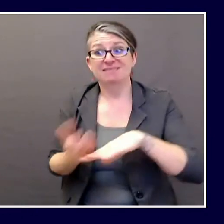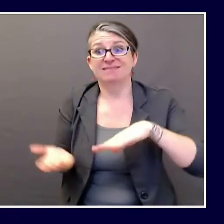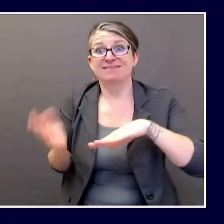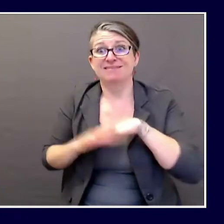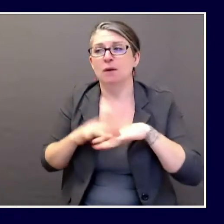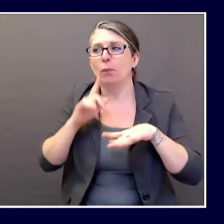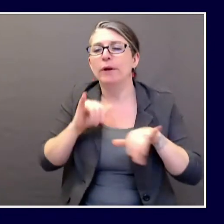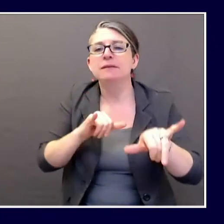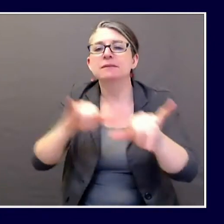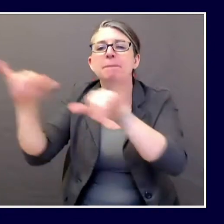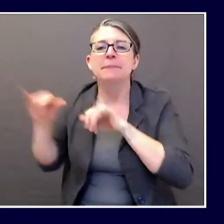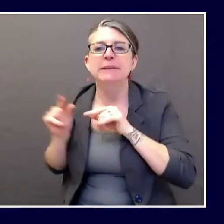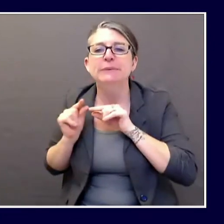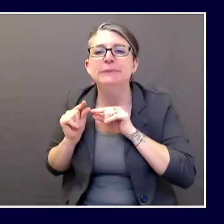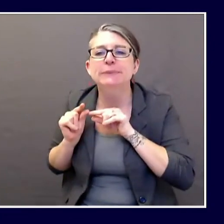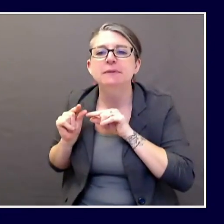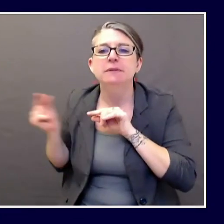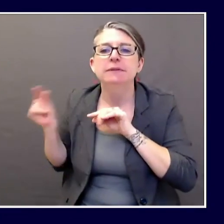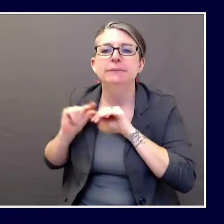Okay.